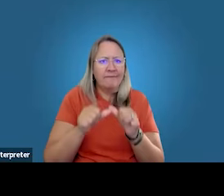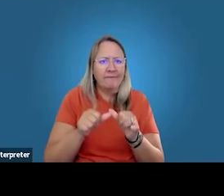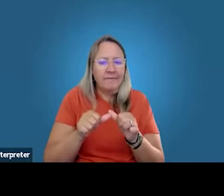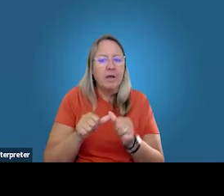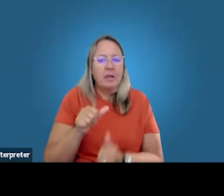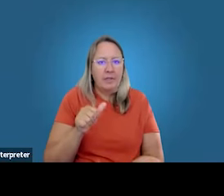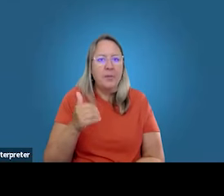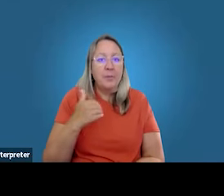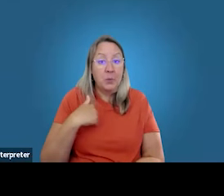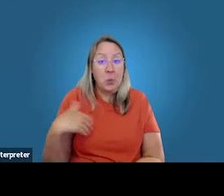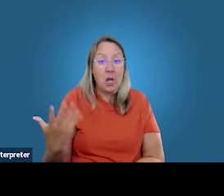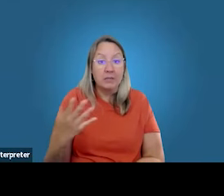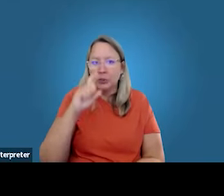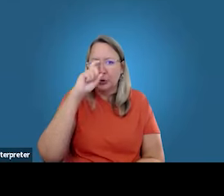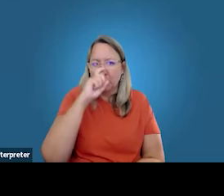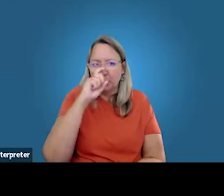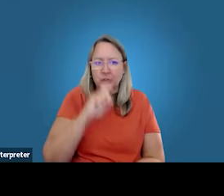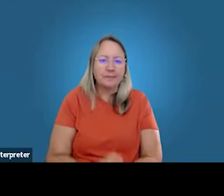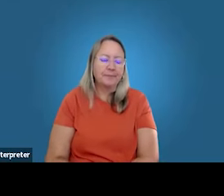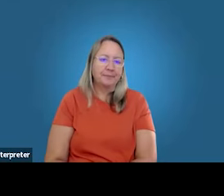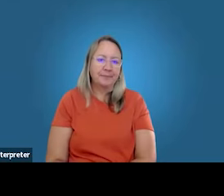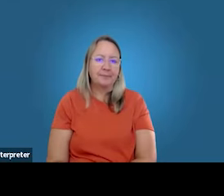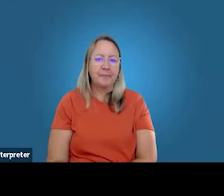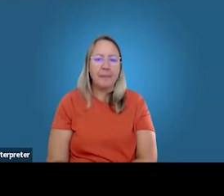have been dolls.